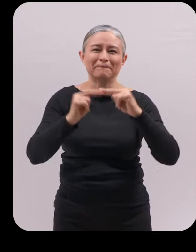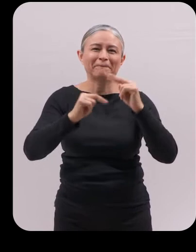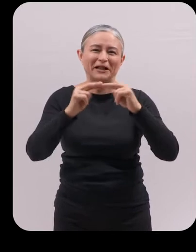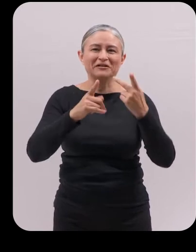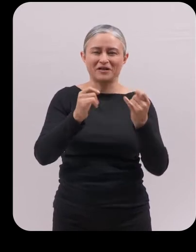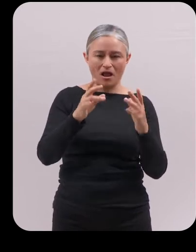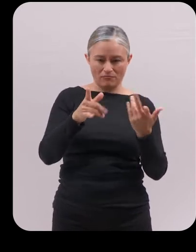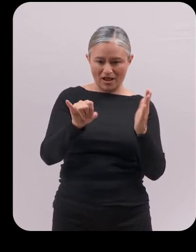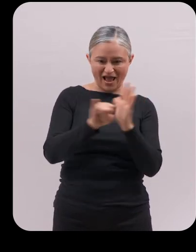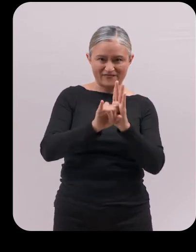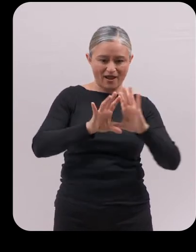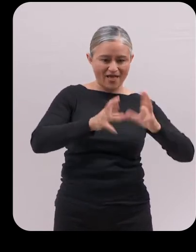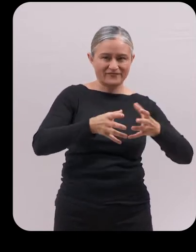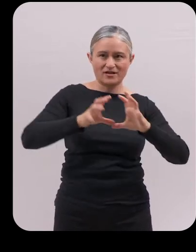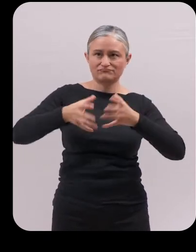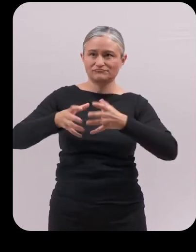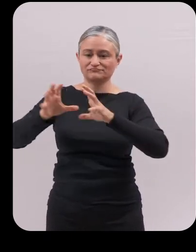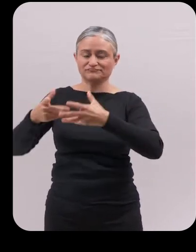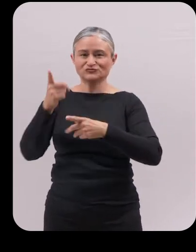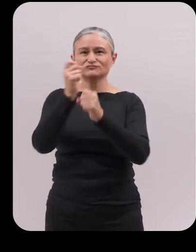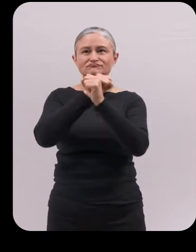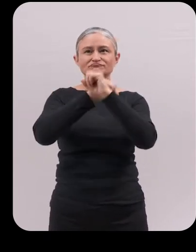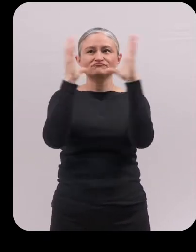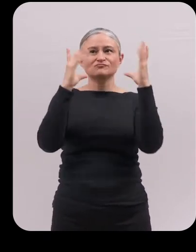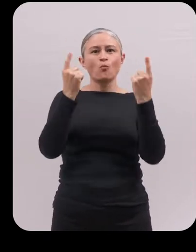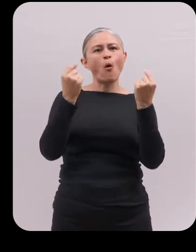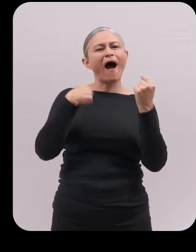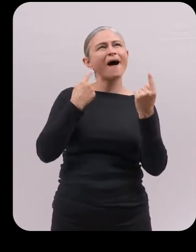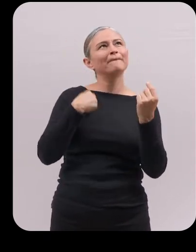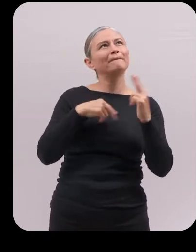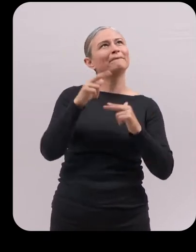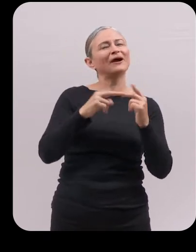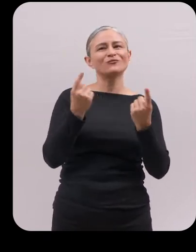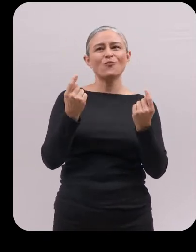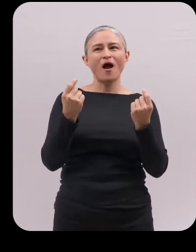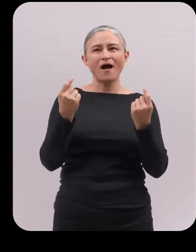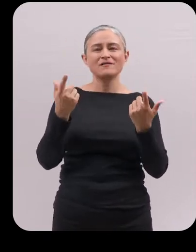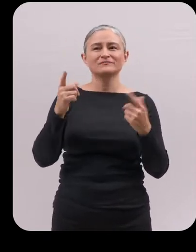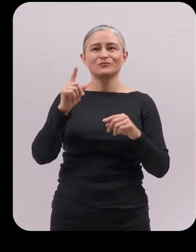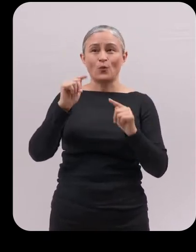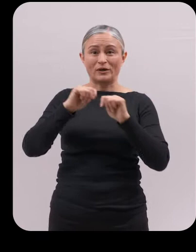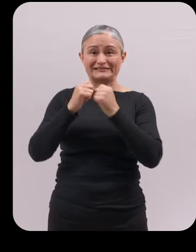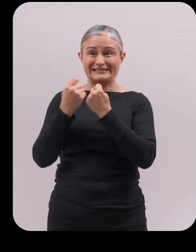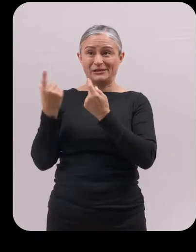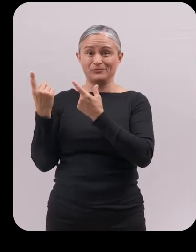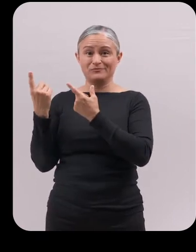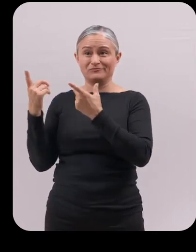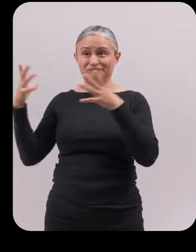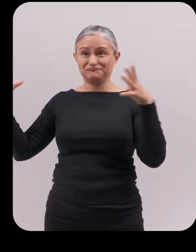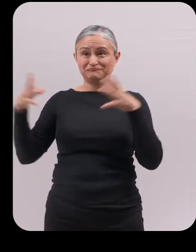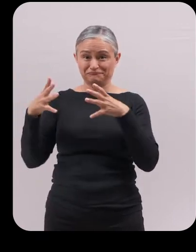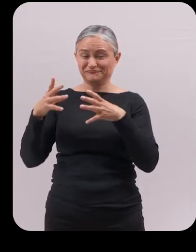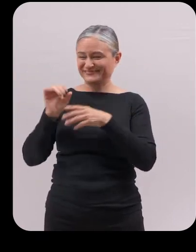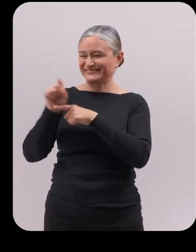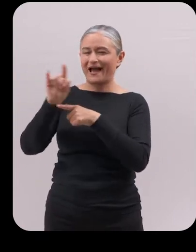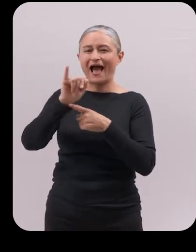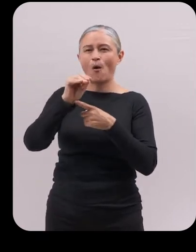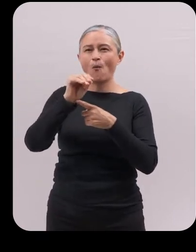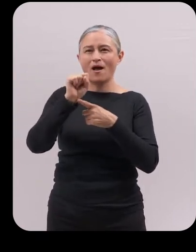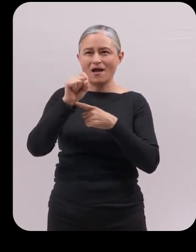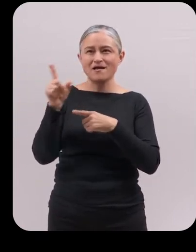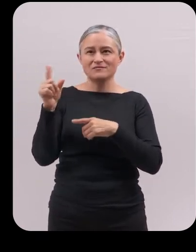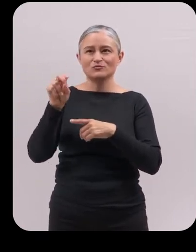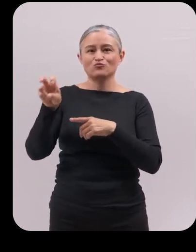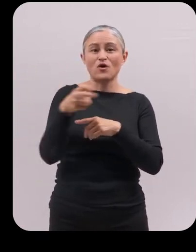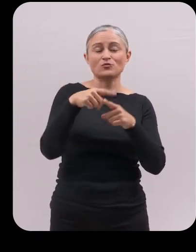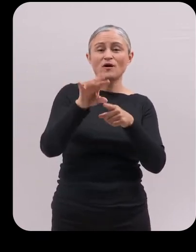pile and helps you reimagine what you could build. Now, the team initially only shipped an iOS app, but by switching to Flutter, they expanded their